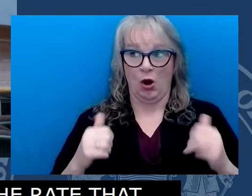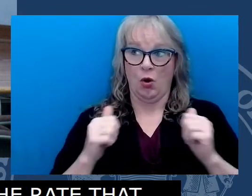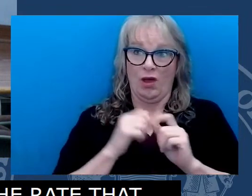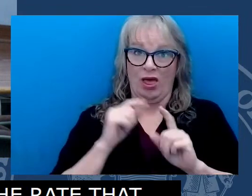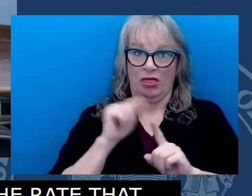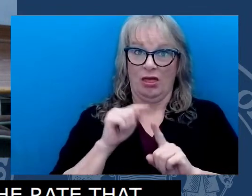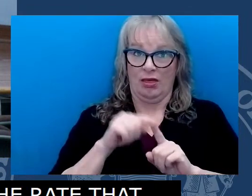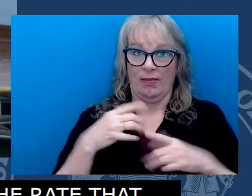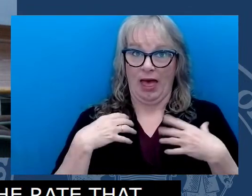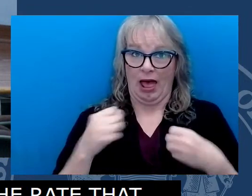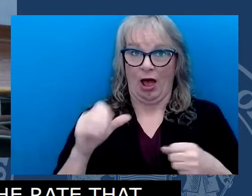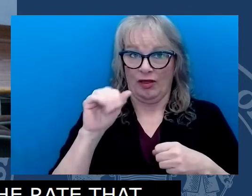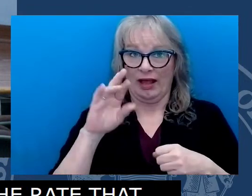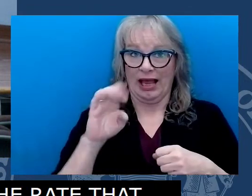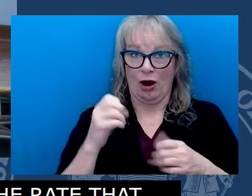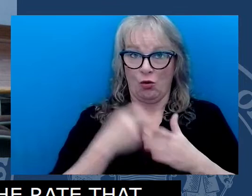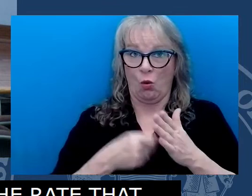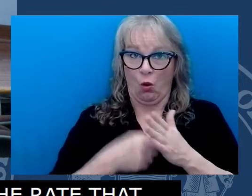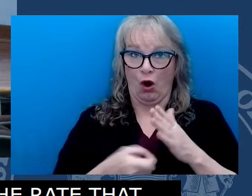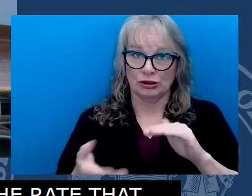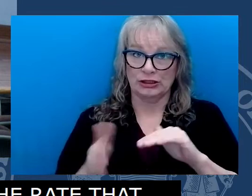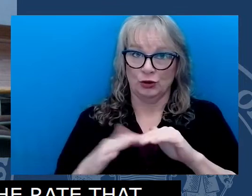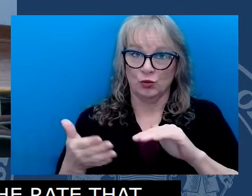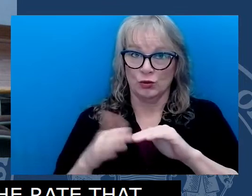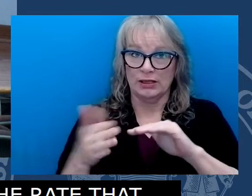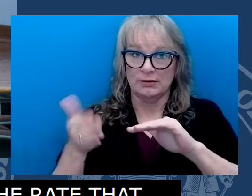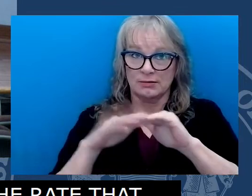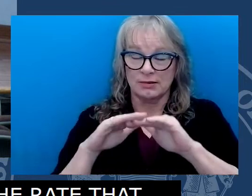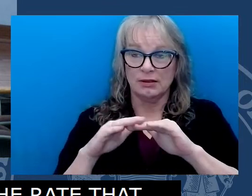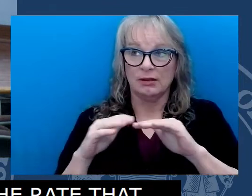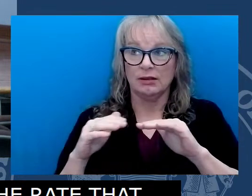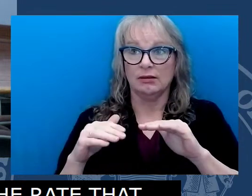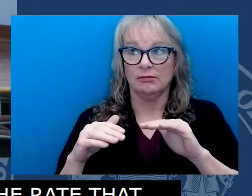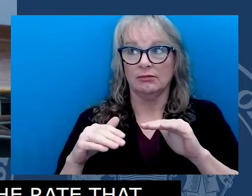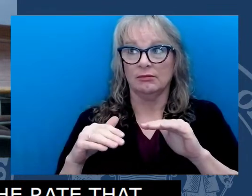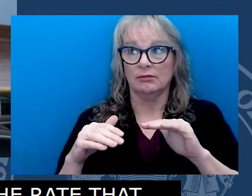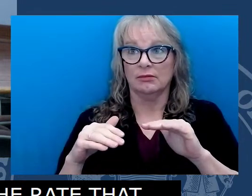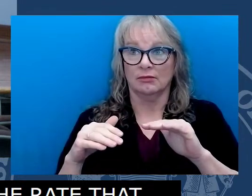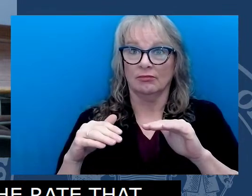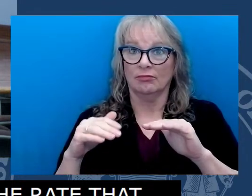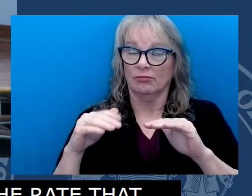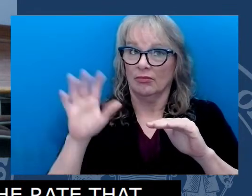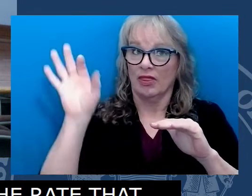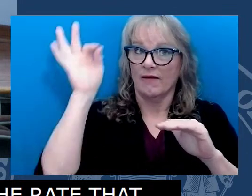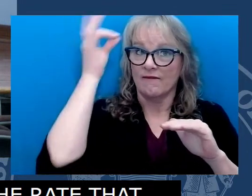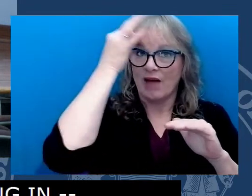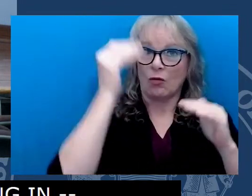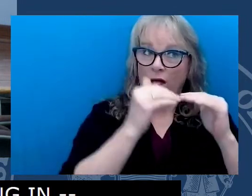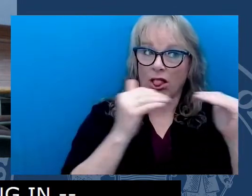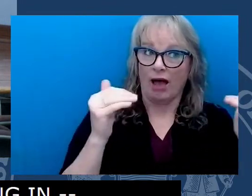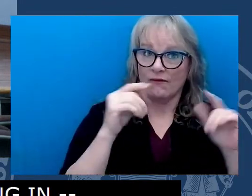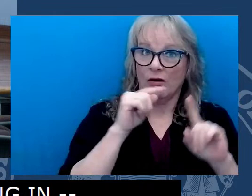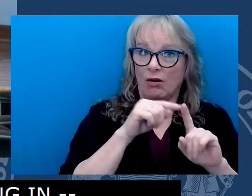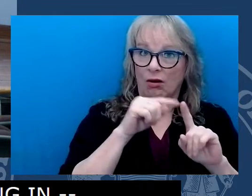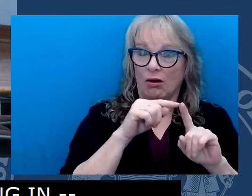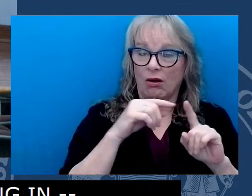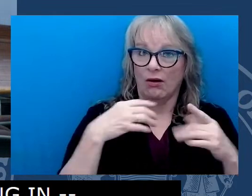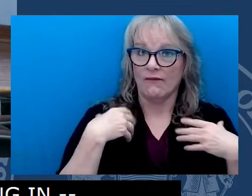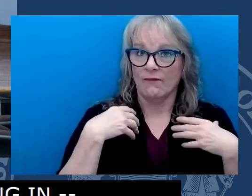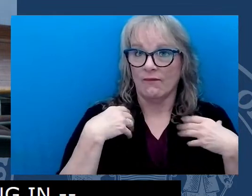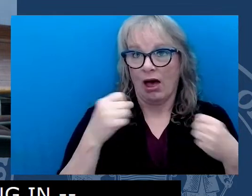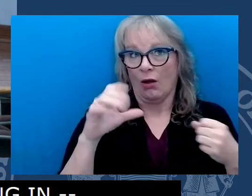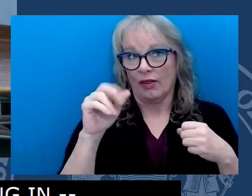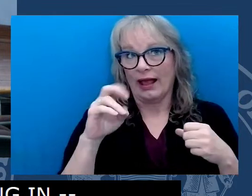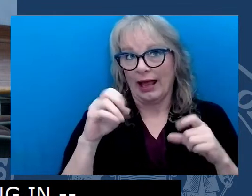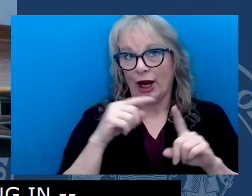costs increasing in healthcare at the federal level is Medicare, the bulk